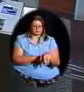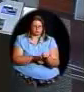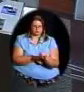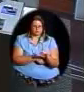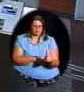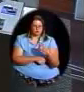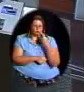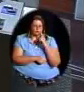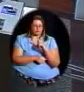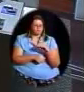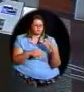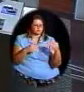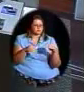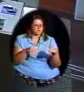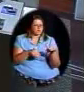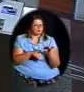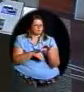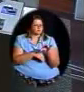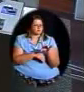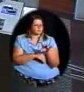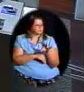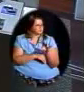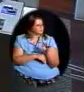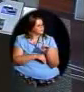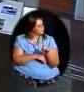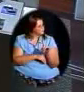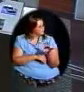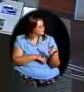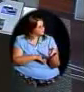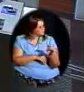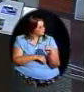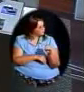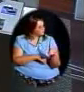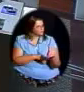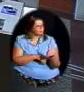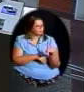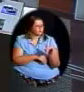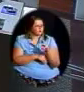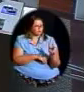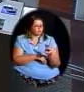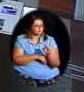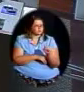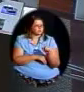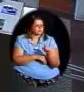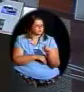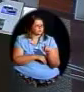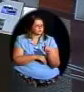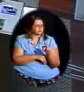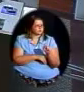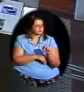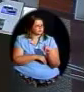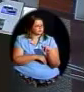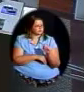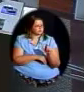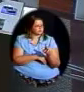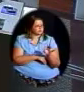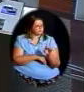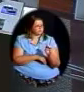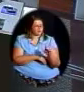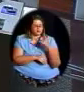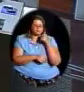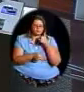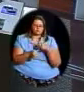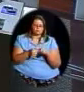1400 West Santa Fe. Dr. All? Yes, if you'll remember, this is the